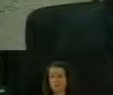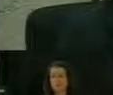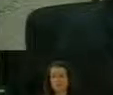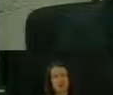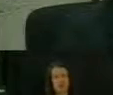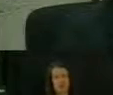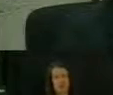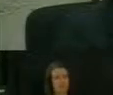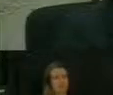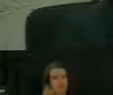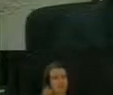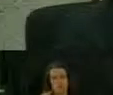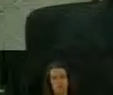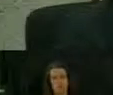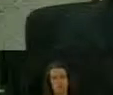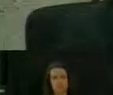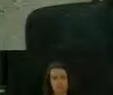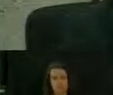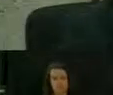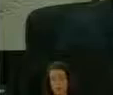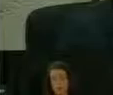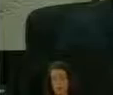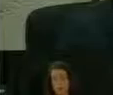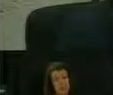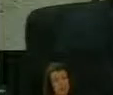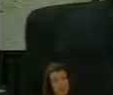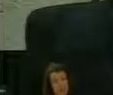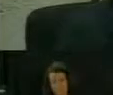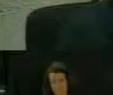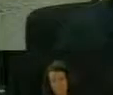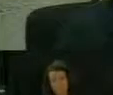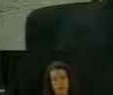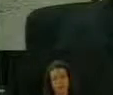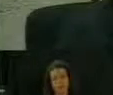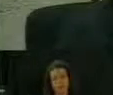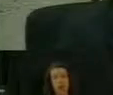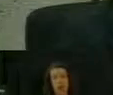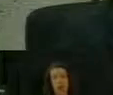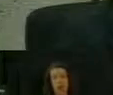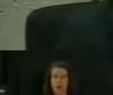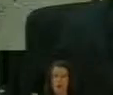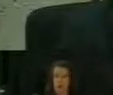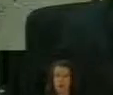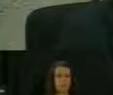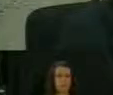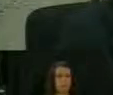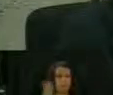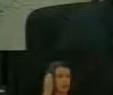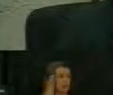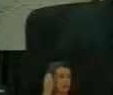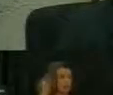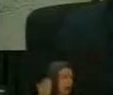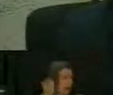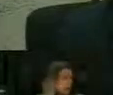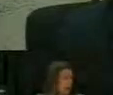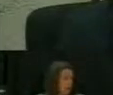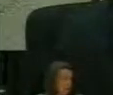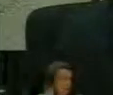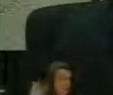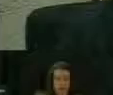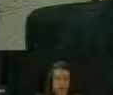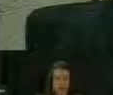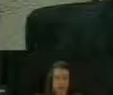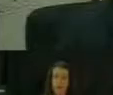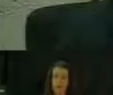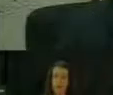Wouldn't this be covered under the 905? Well, let's just give it good clarification to them. I mean, I tried to do this a couple